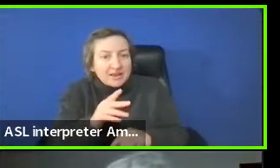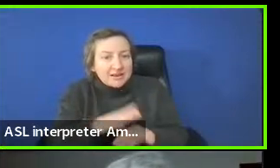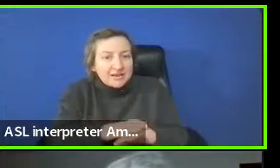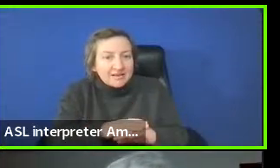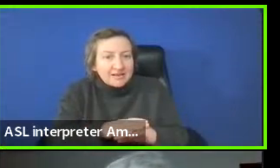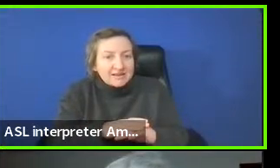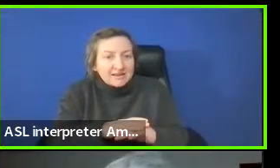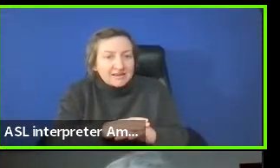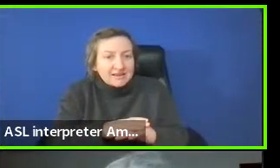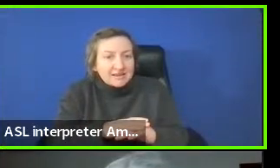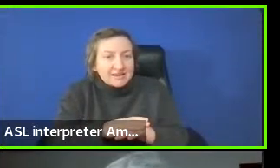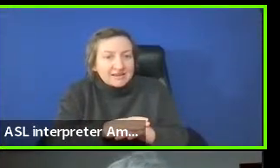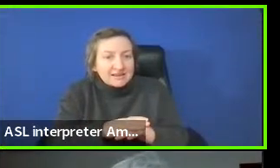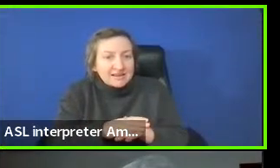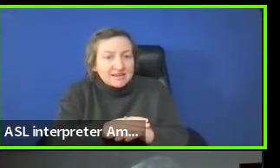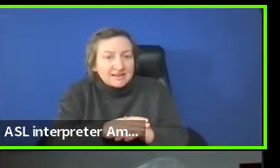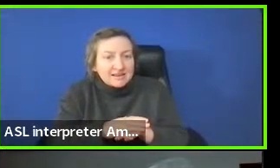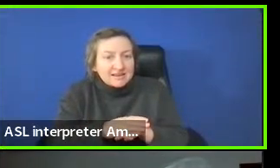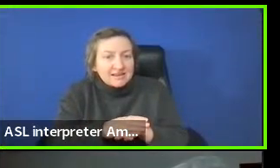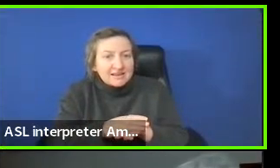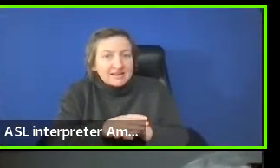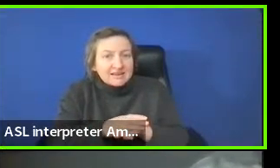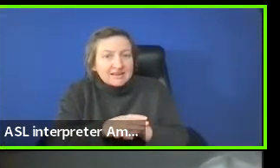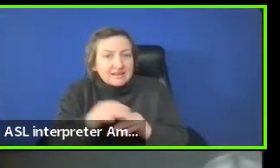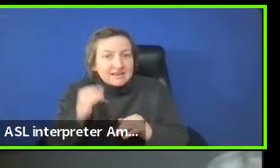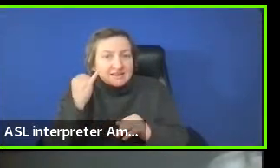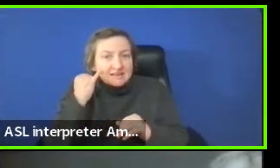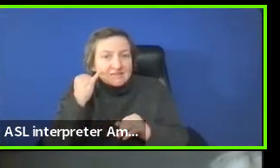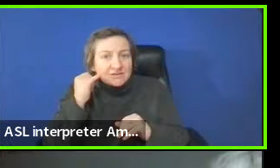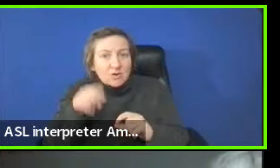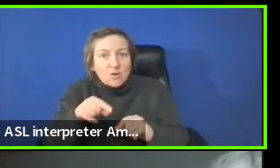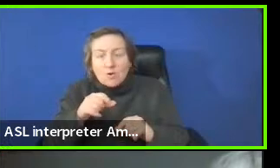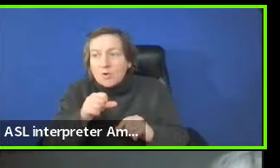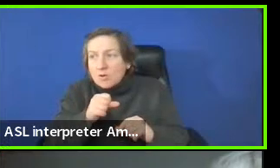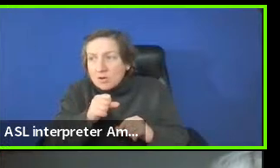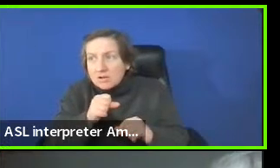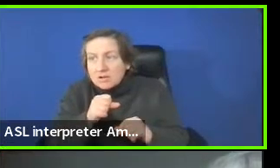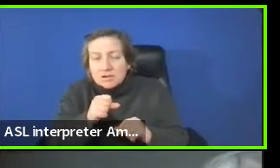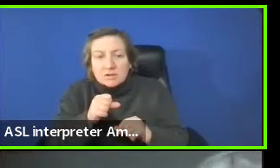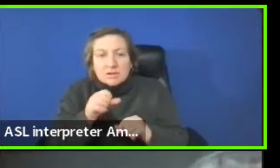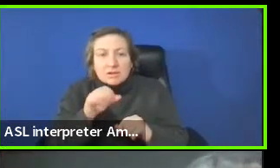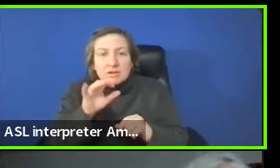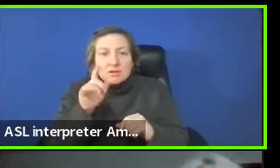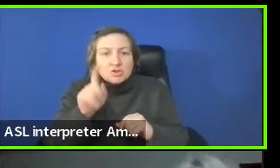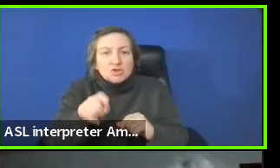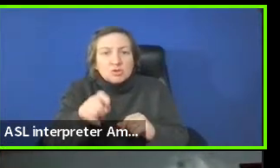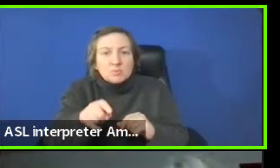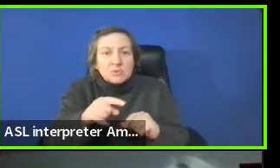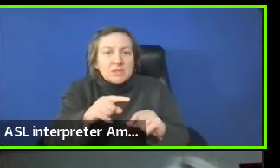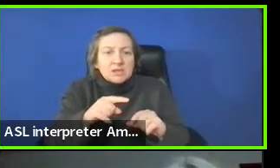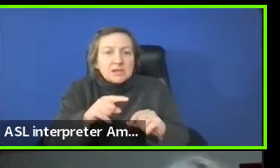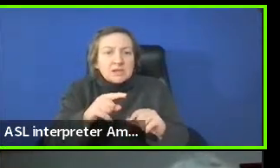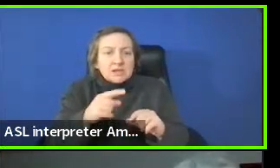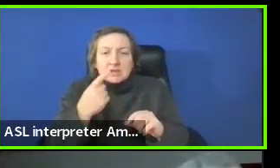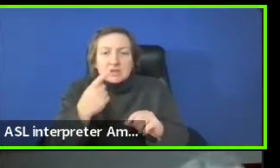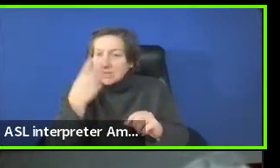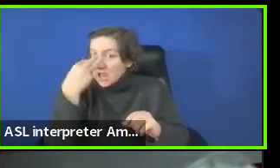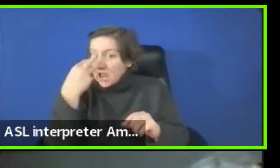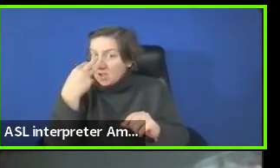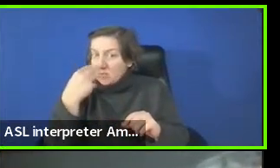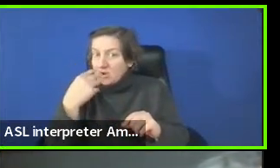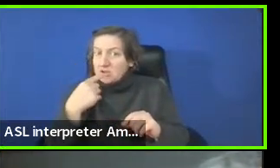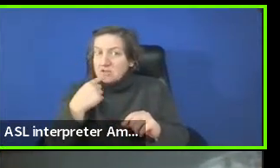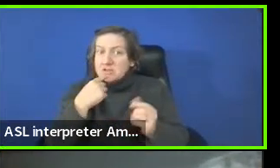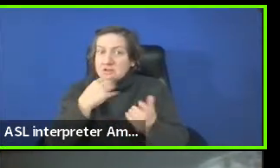So just if you go down to the micro there should be a camera and it says